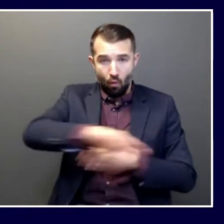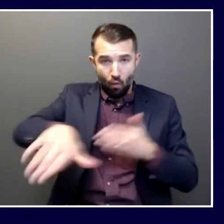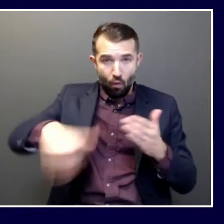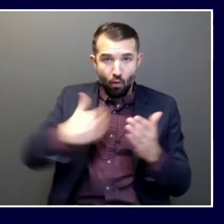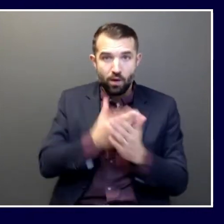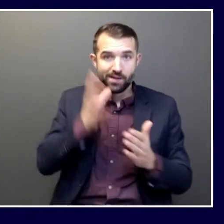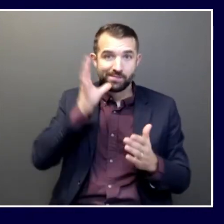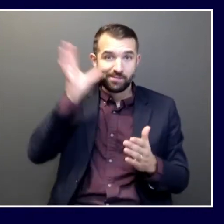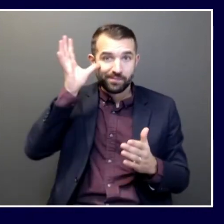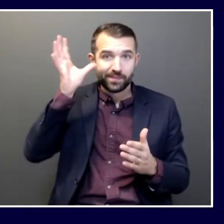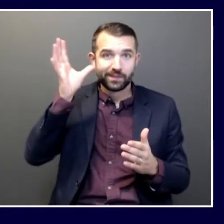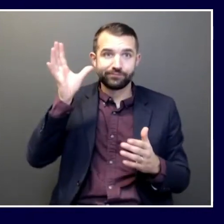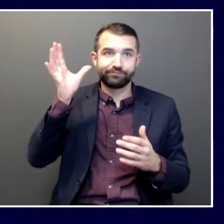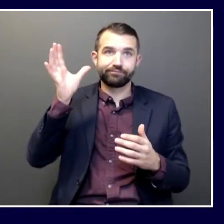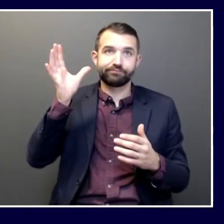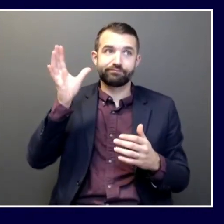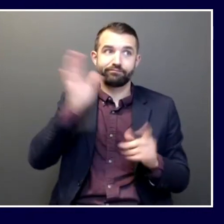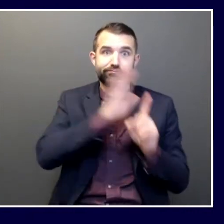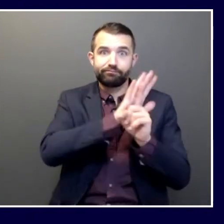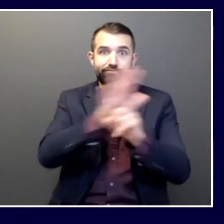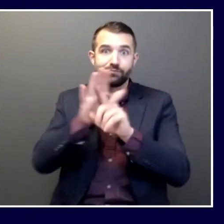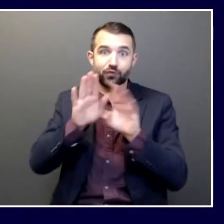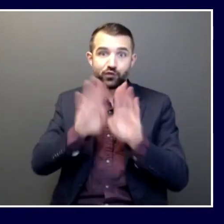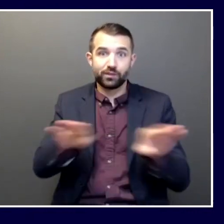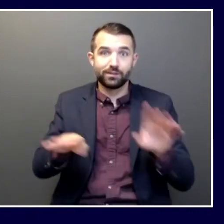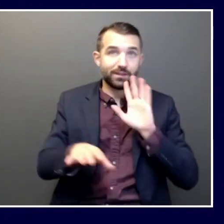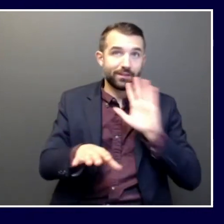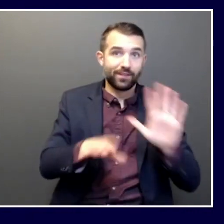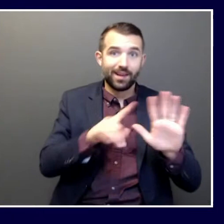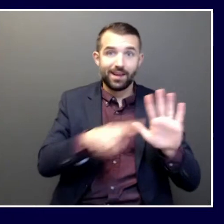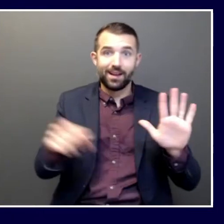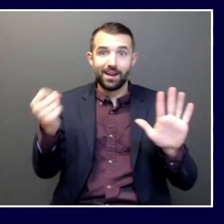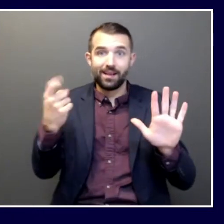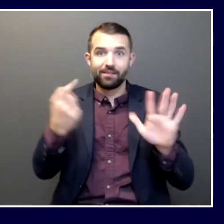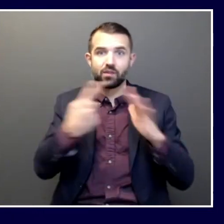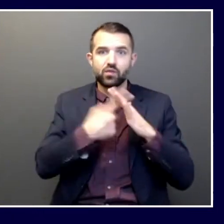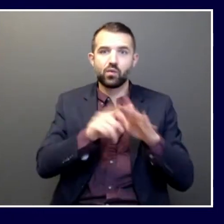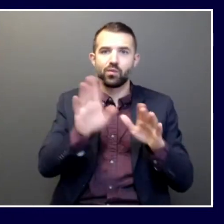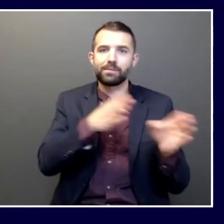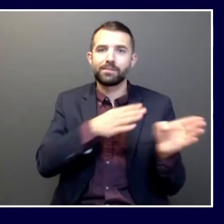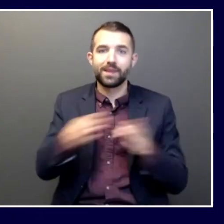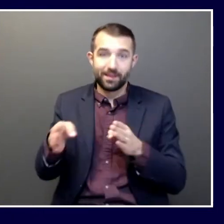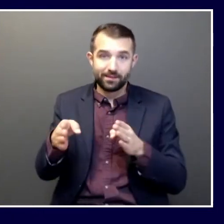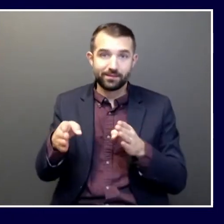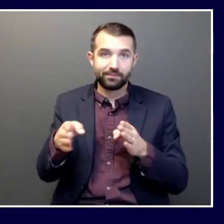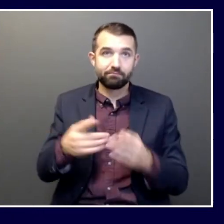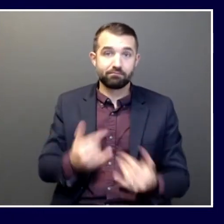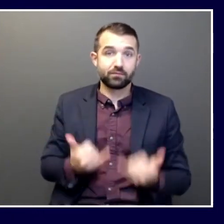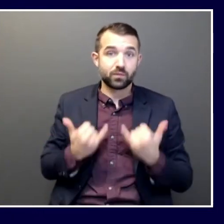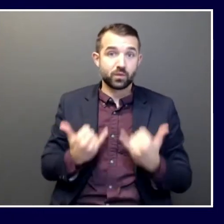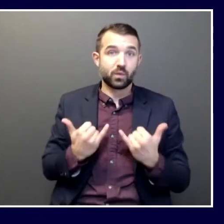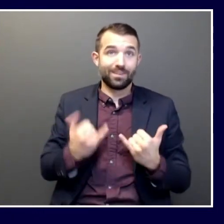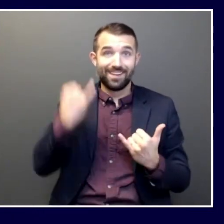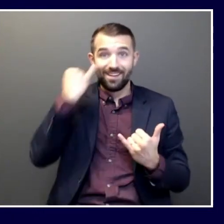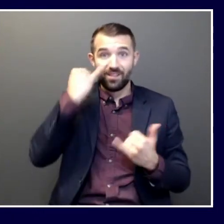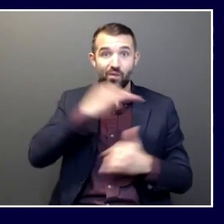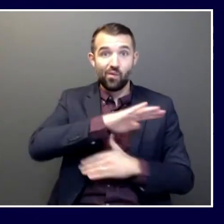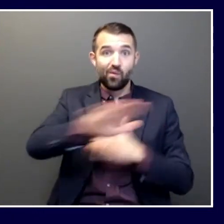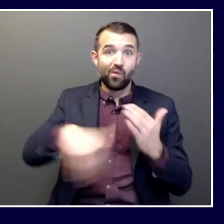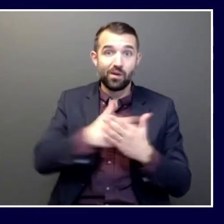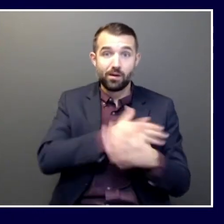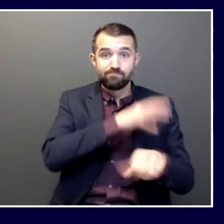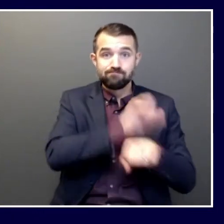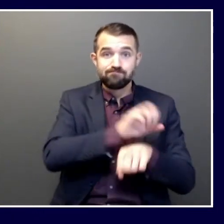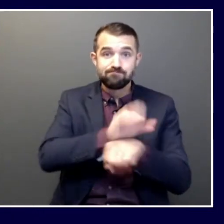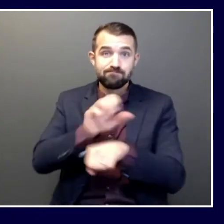start making plans to vaccinate their kid. Even if every single one did, we still wouldn't be able to accommodate all of that within a week's